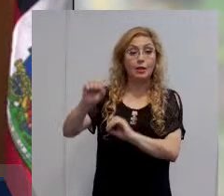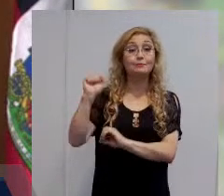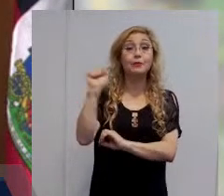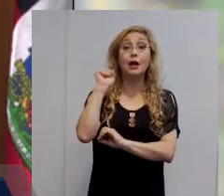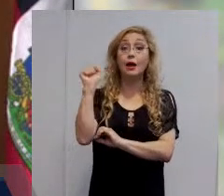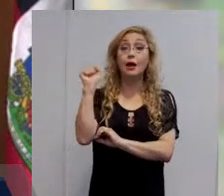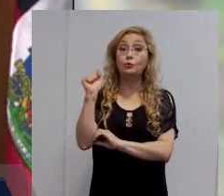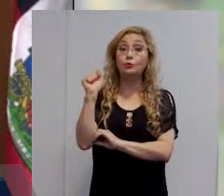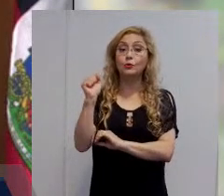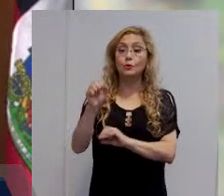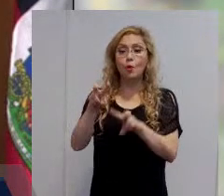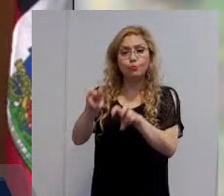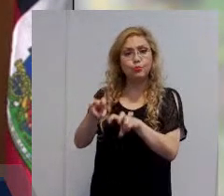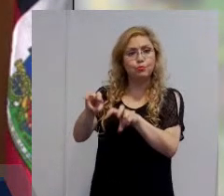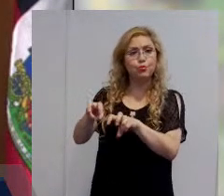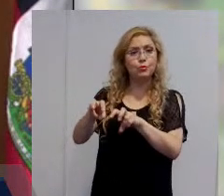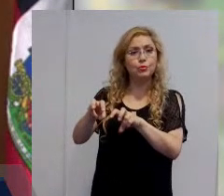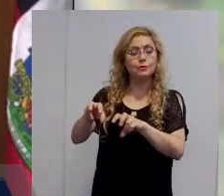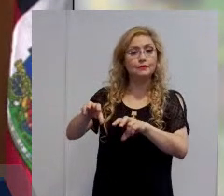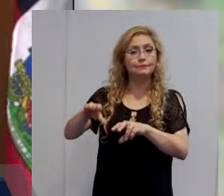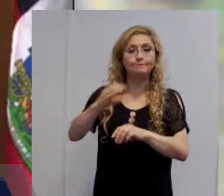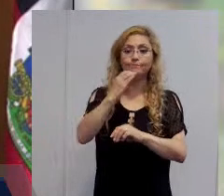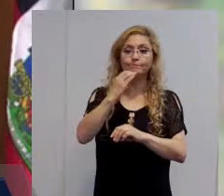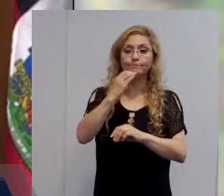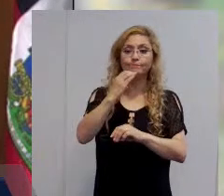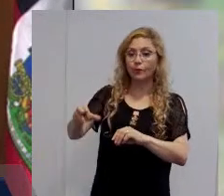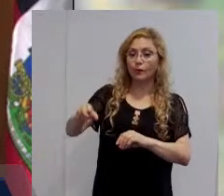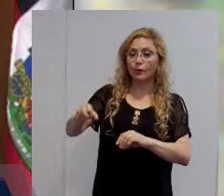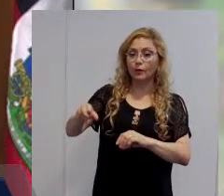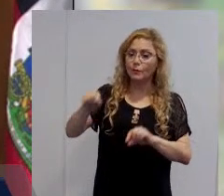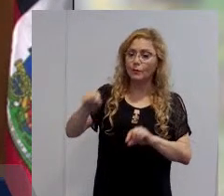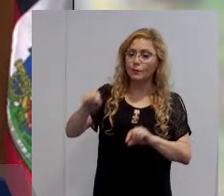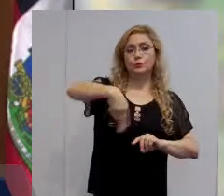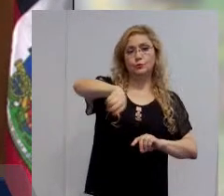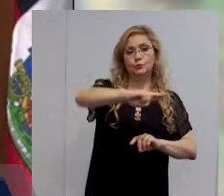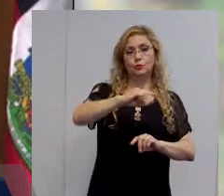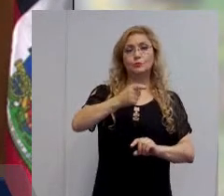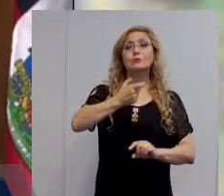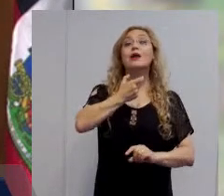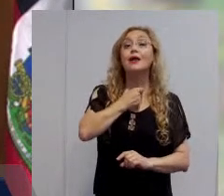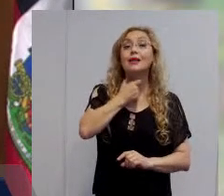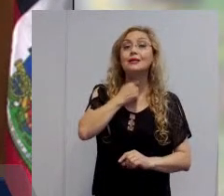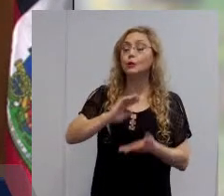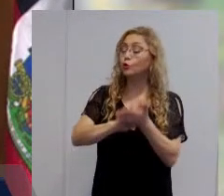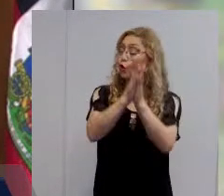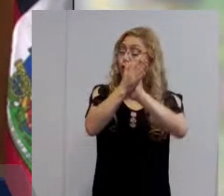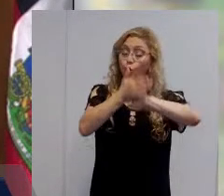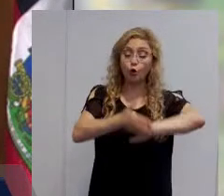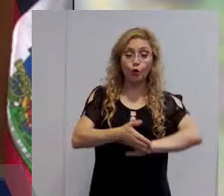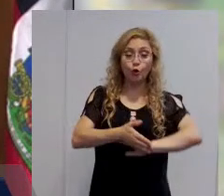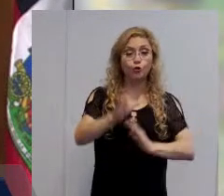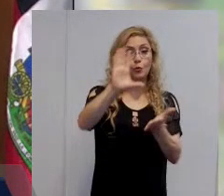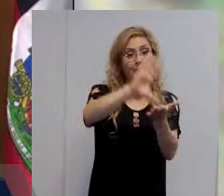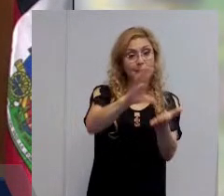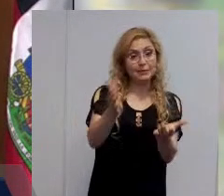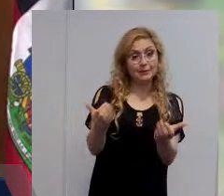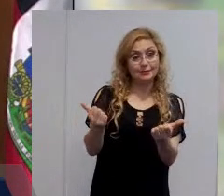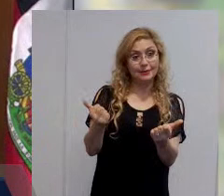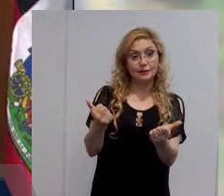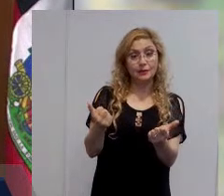and we must have sovereignty of our farming production. And that is what we must ensure, all inputs for